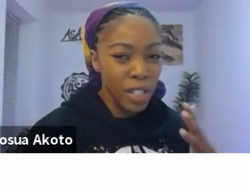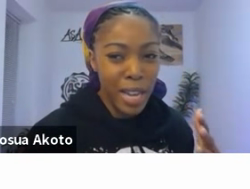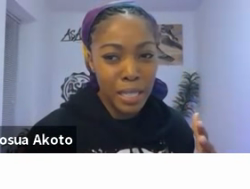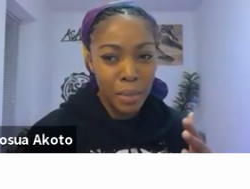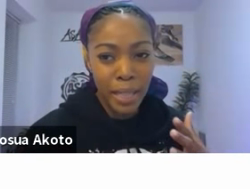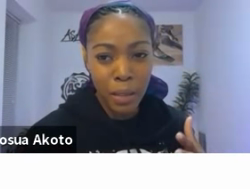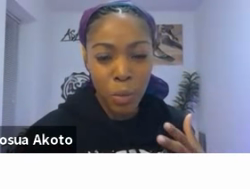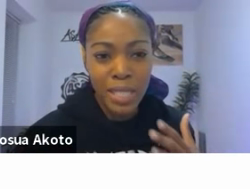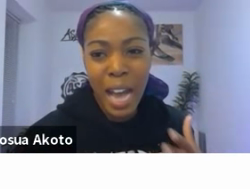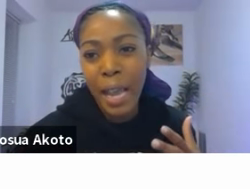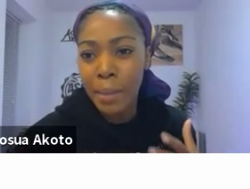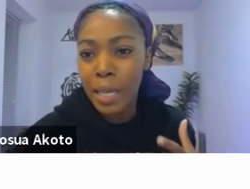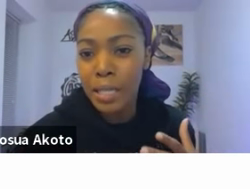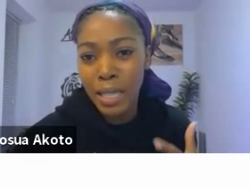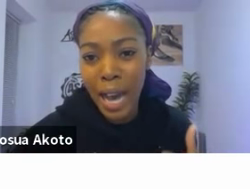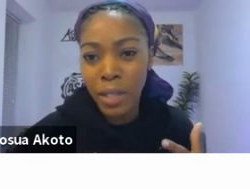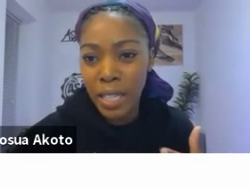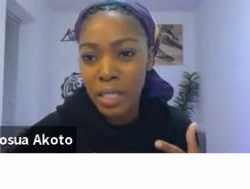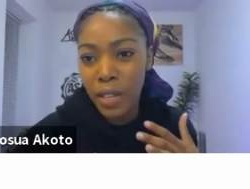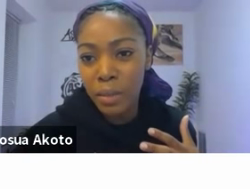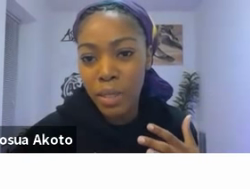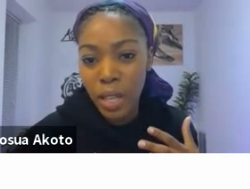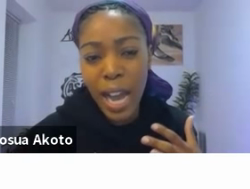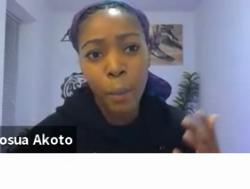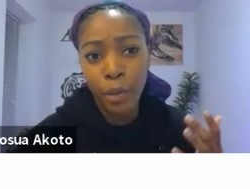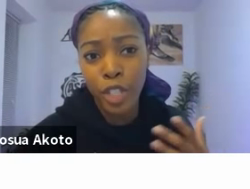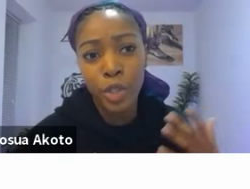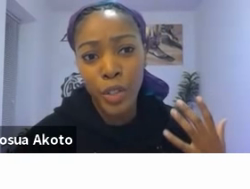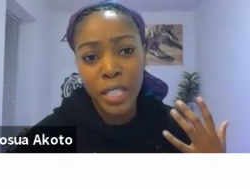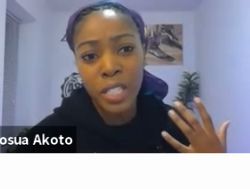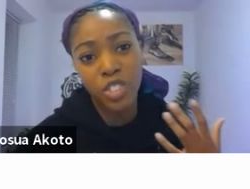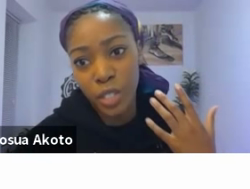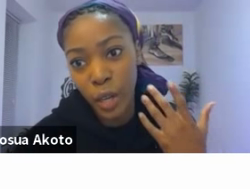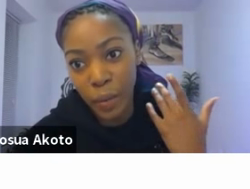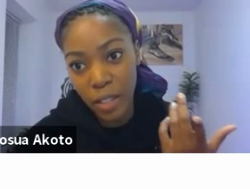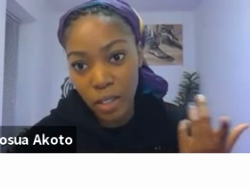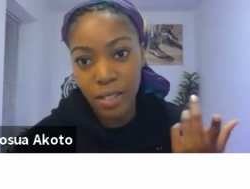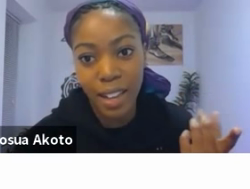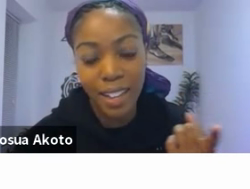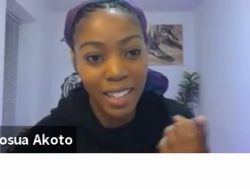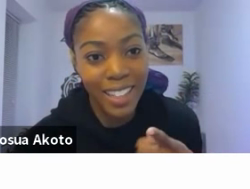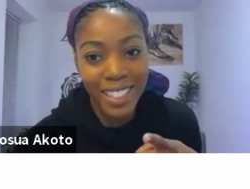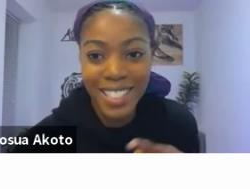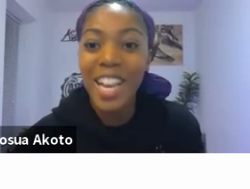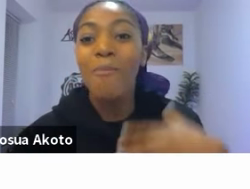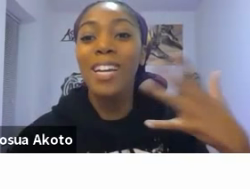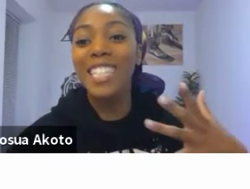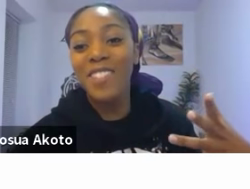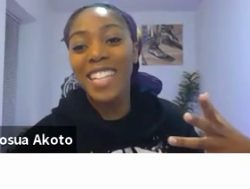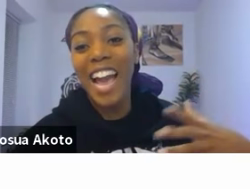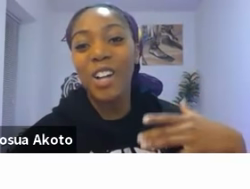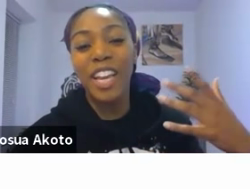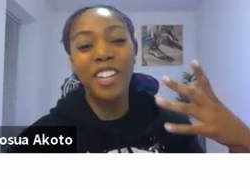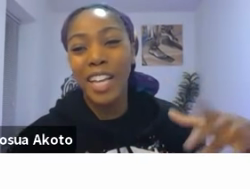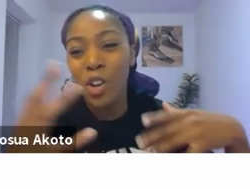don't underestimate what time does to how dance develops. I'm pretty sure that centuries ago it didn't look exactly like this, because